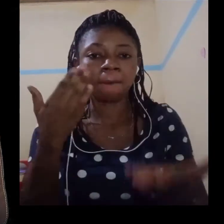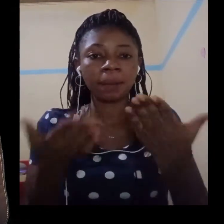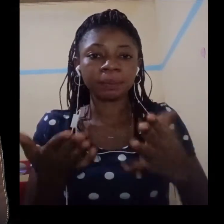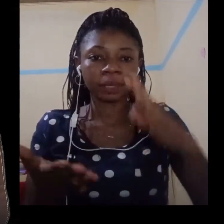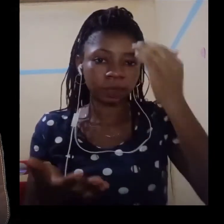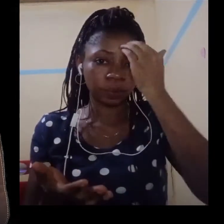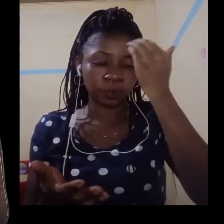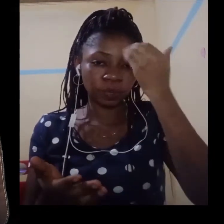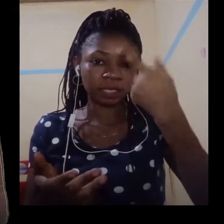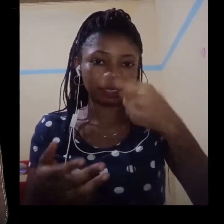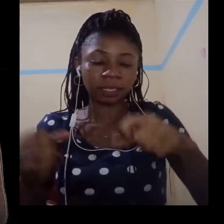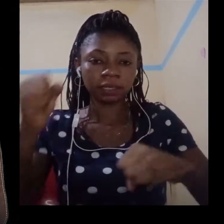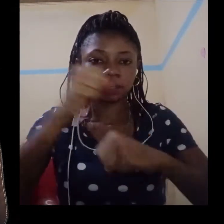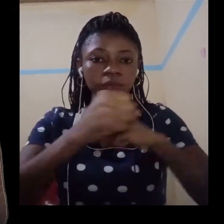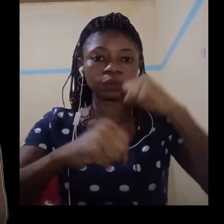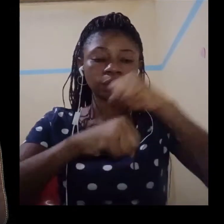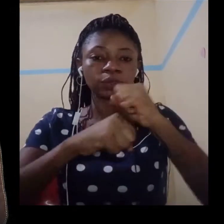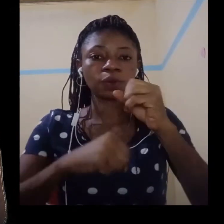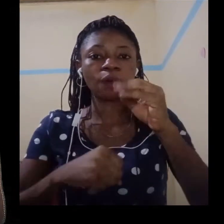craft her story.